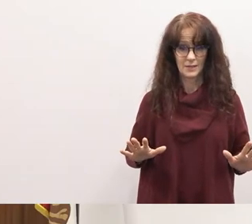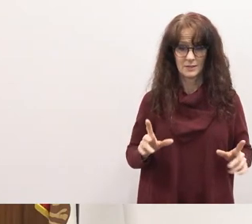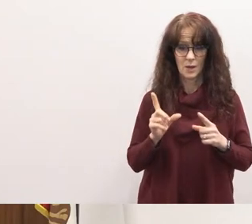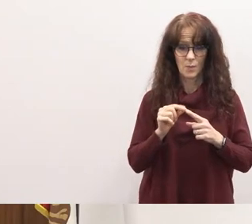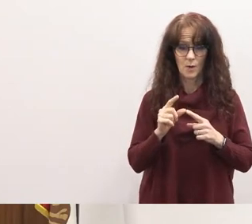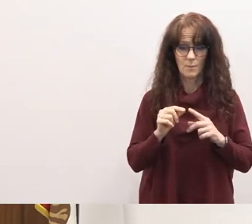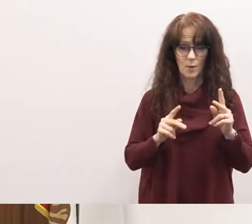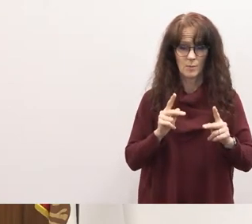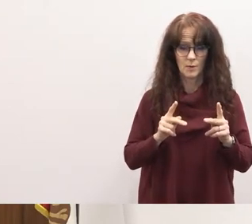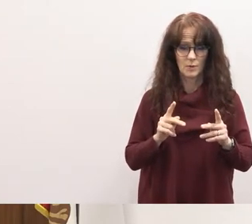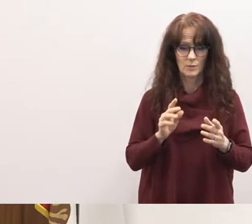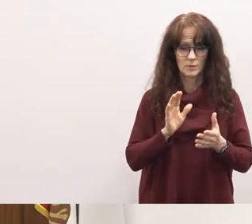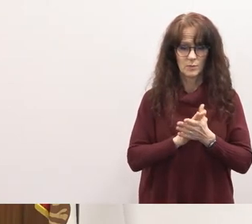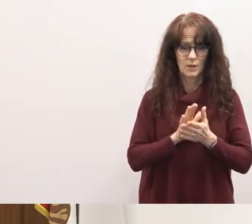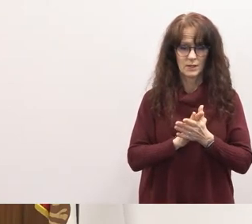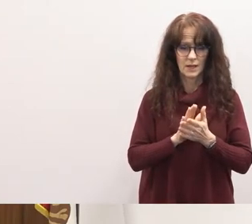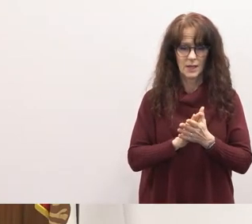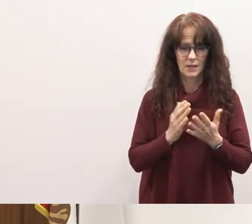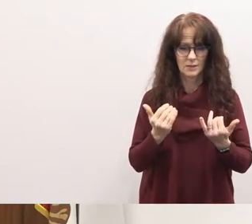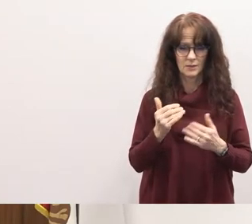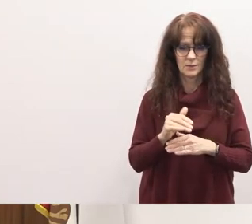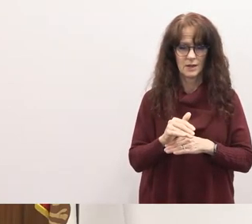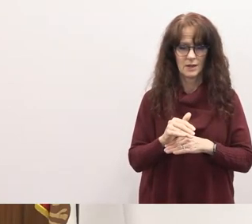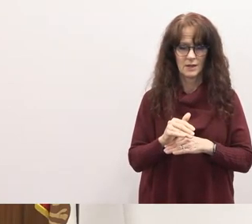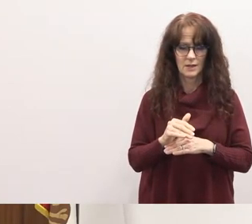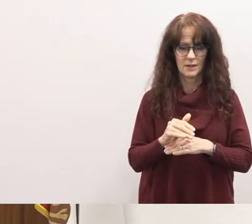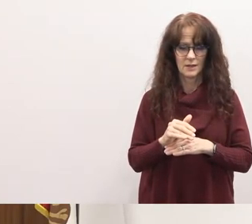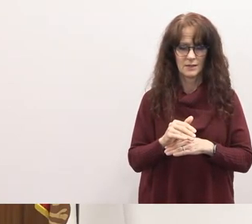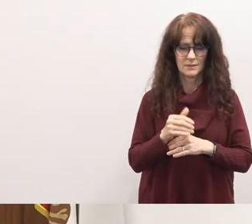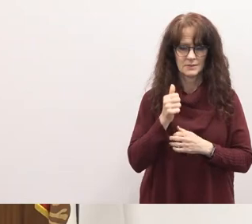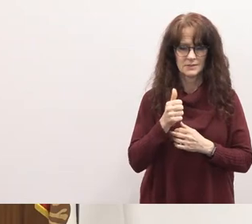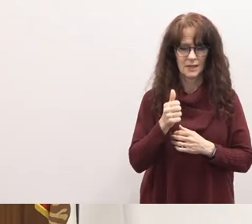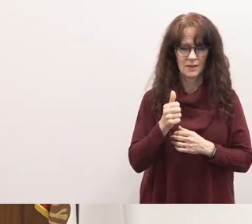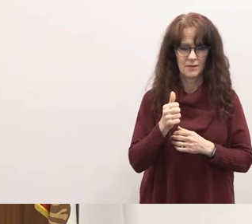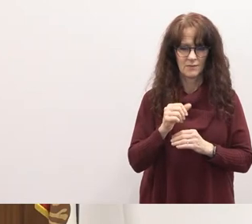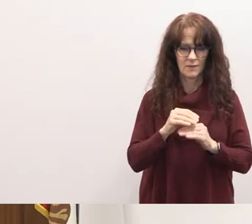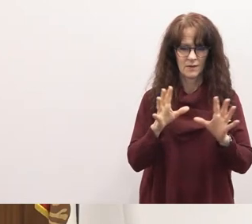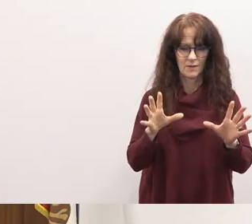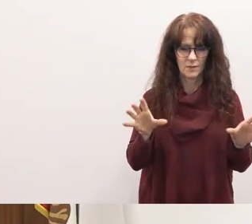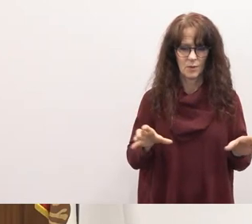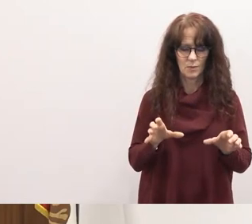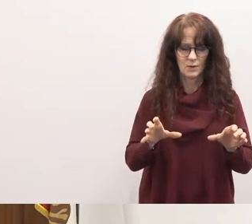other person we want to recognize, and it will become self-evident why we are doing so.